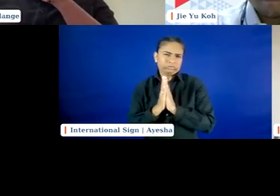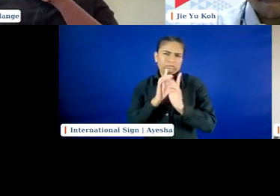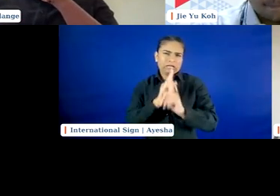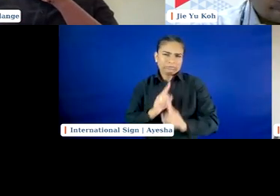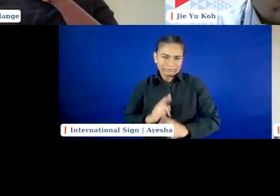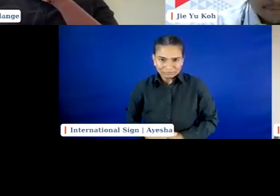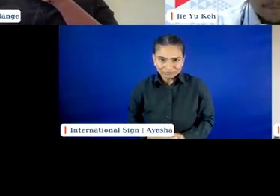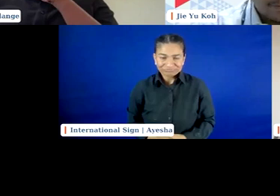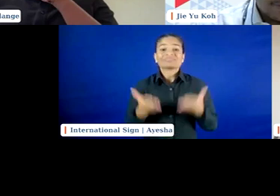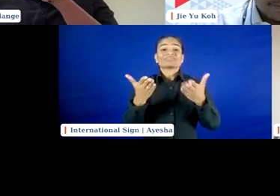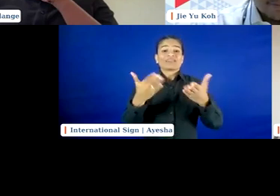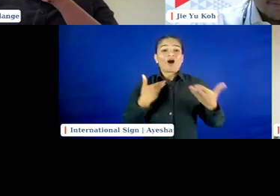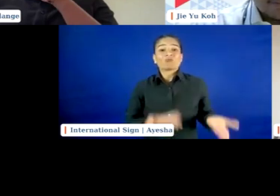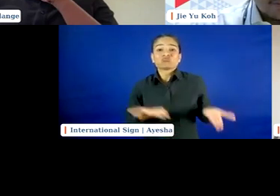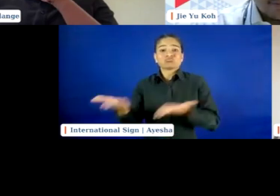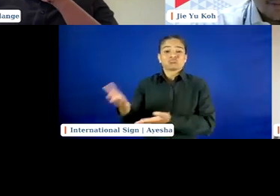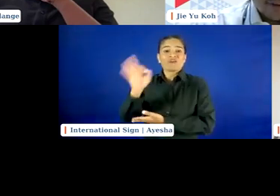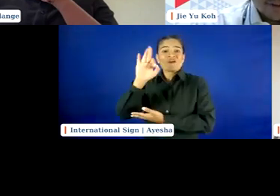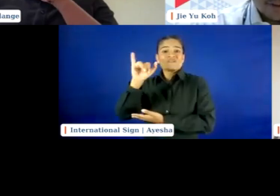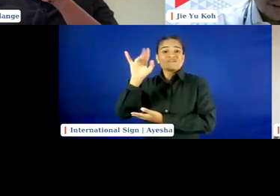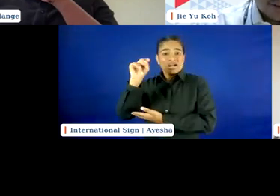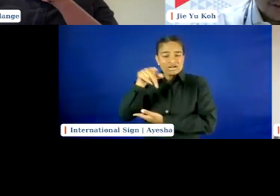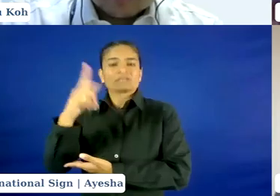the first presentation. Finn, over to you.